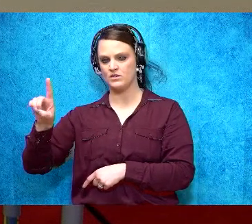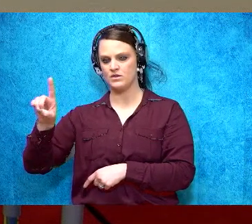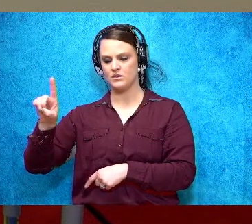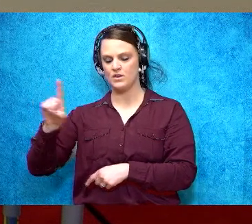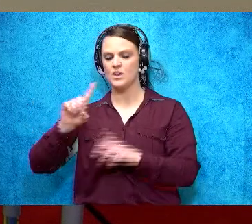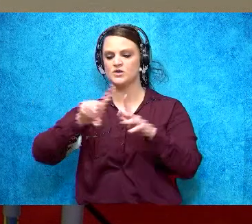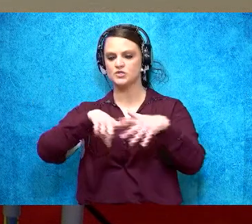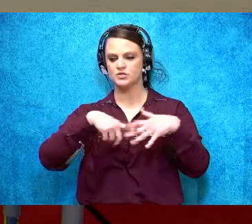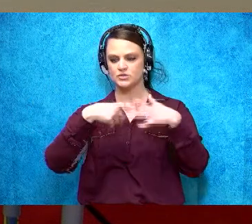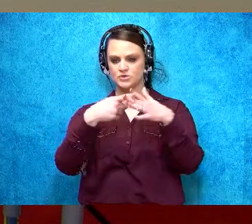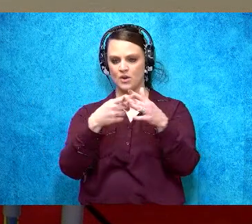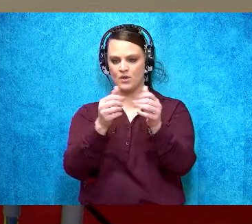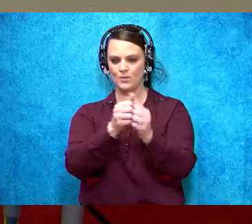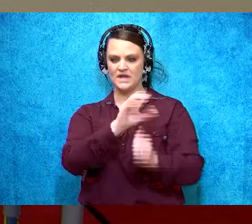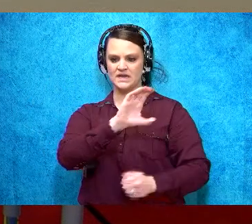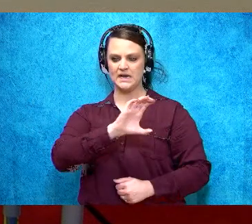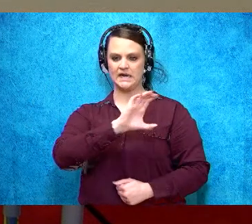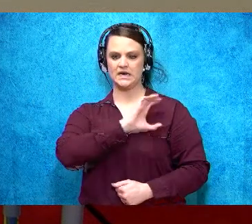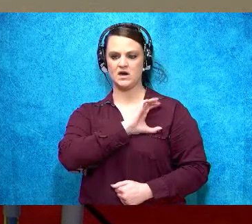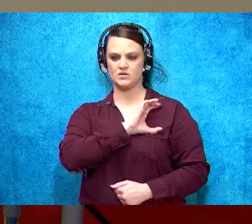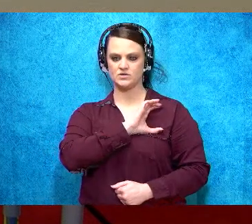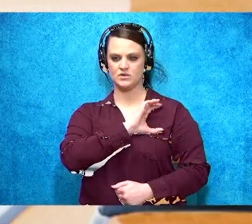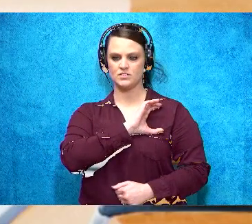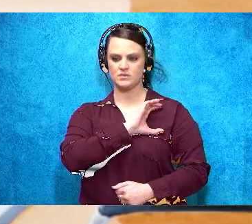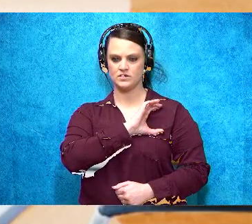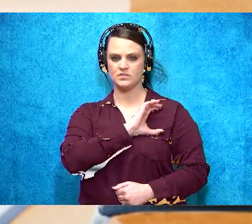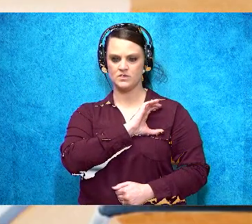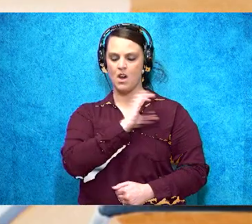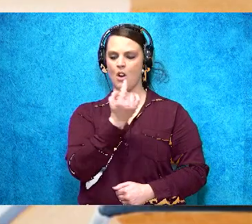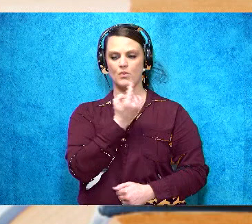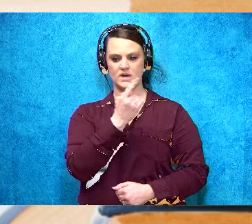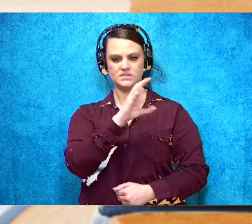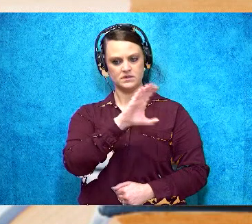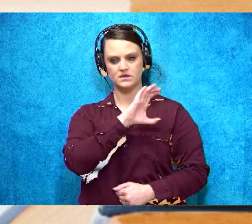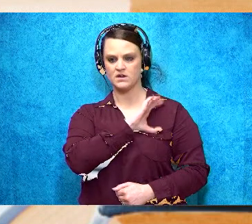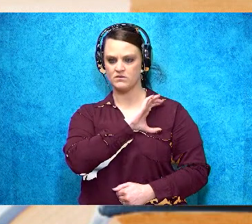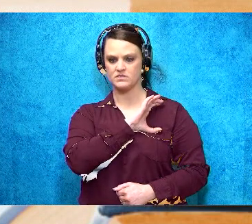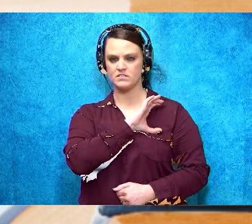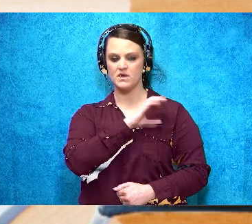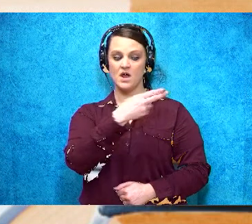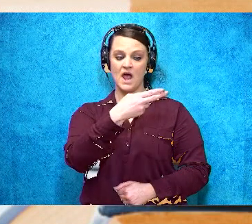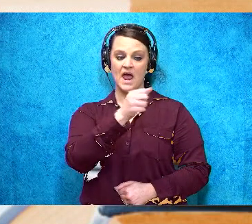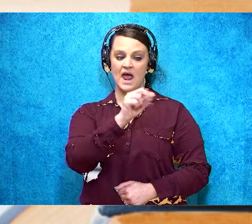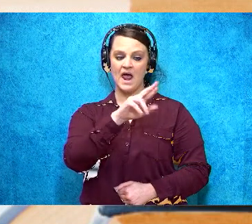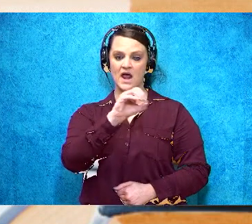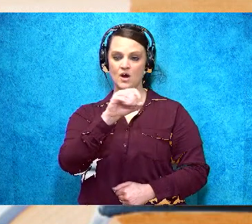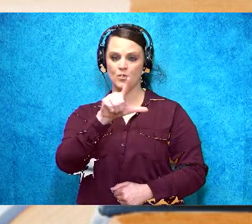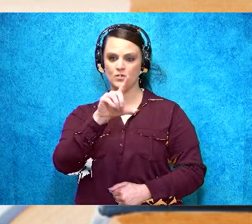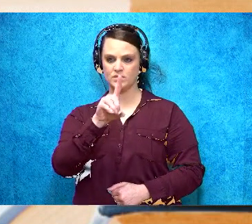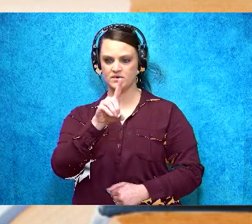our character, or re-answering the question. Harold had